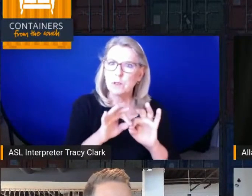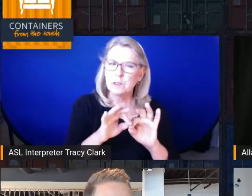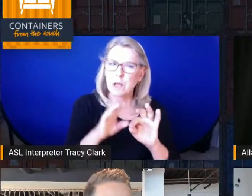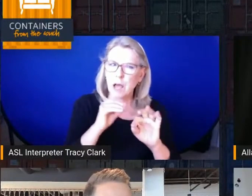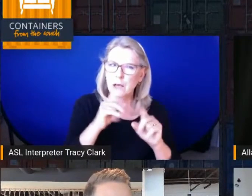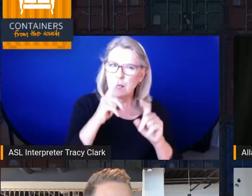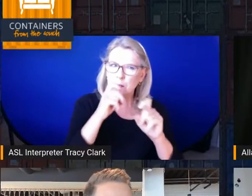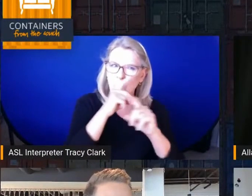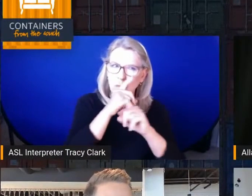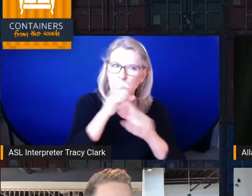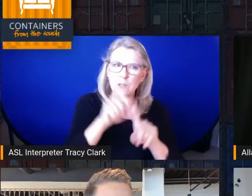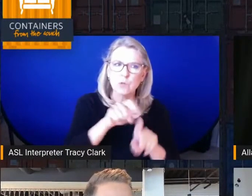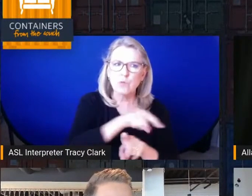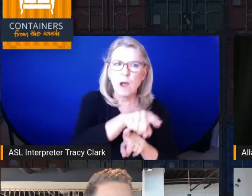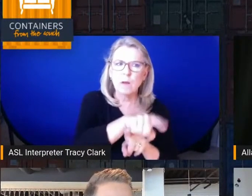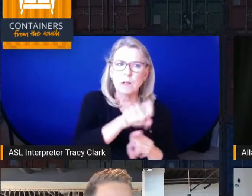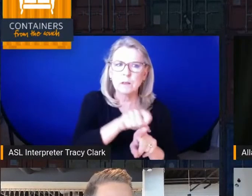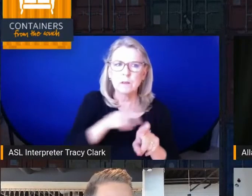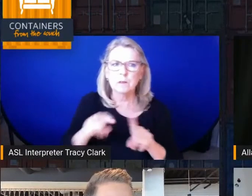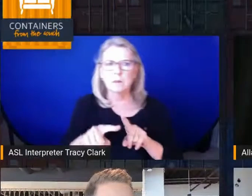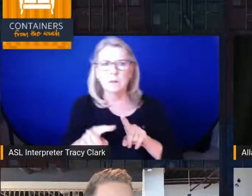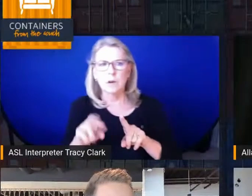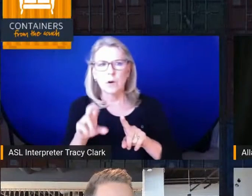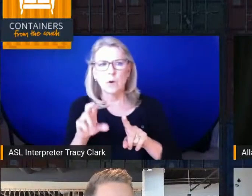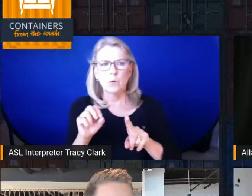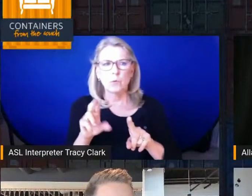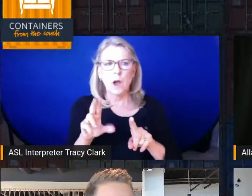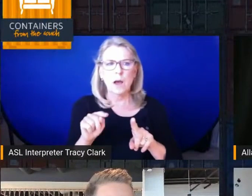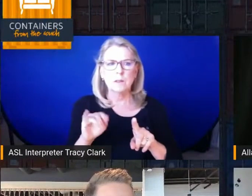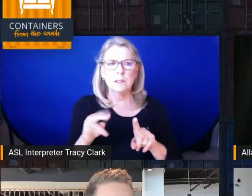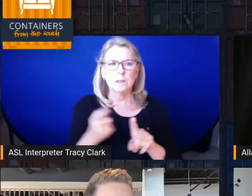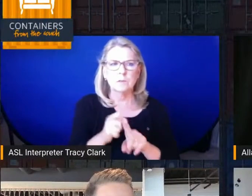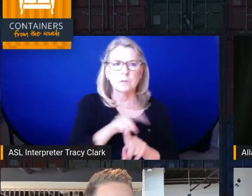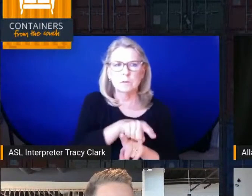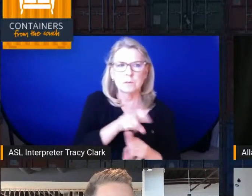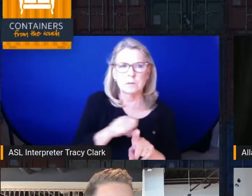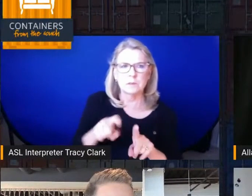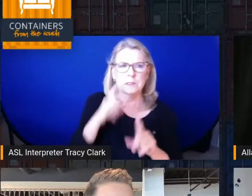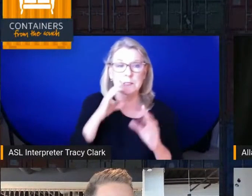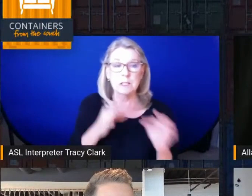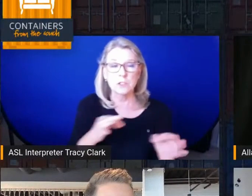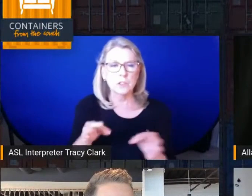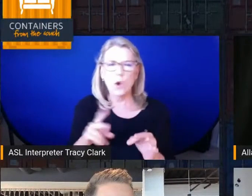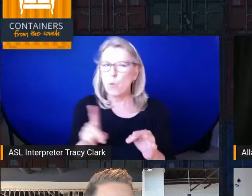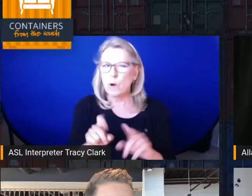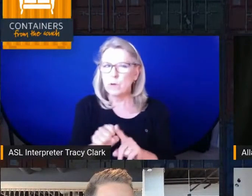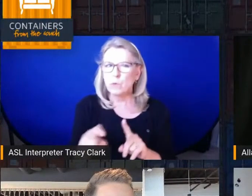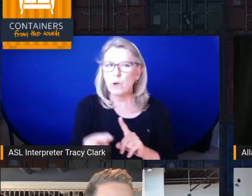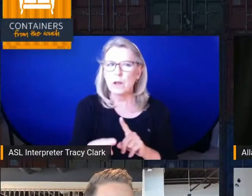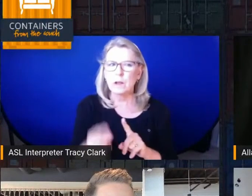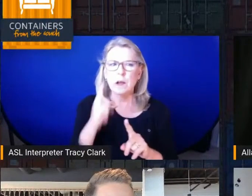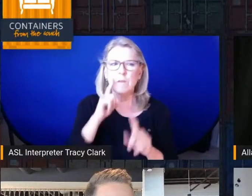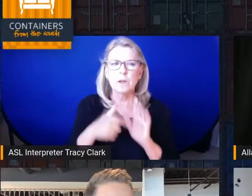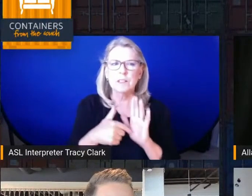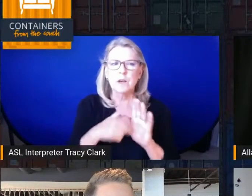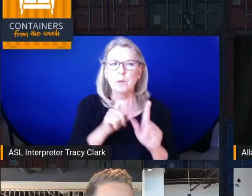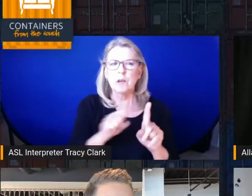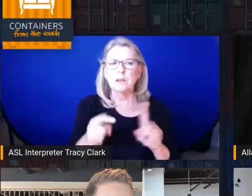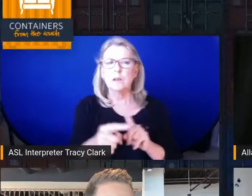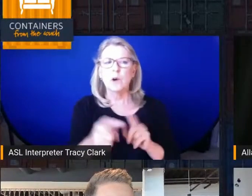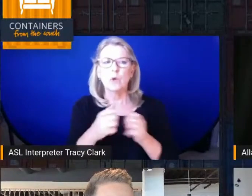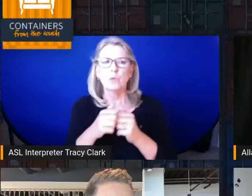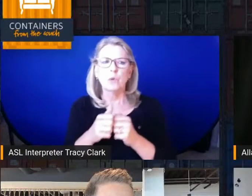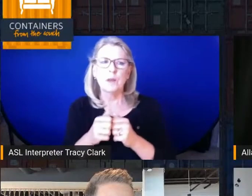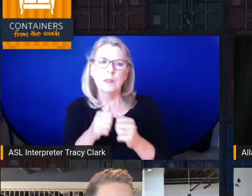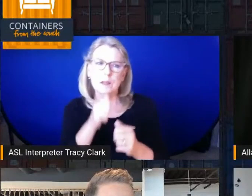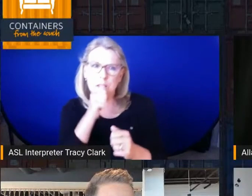routing decisions about where to route this stuff so that we can integrate with things like existing discrete firewalls in between particular zones,